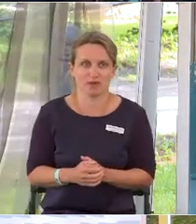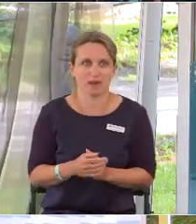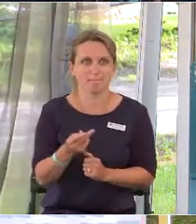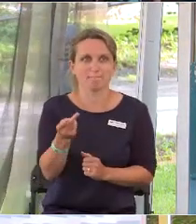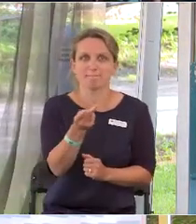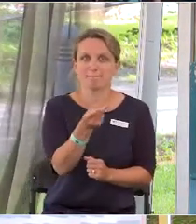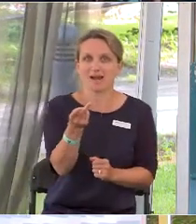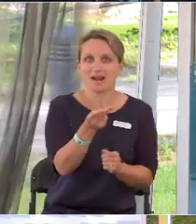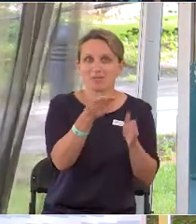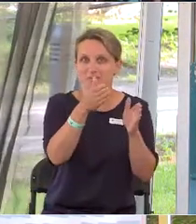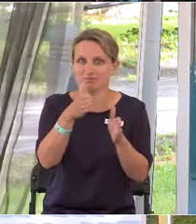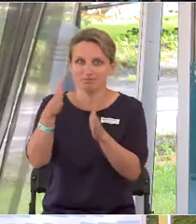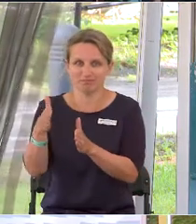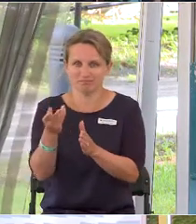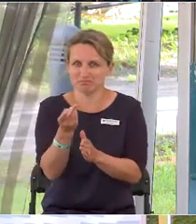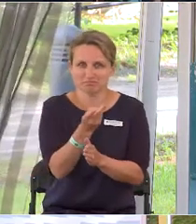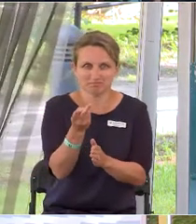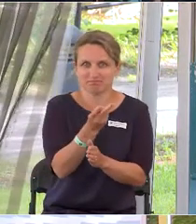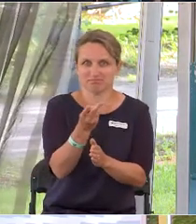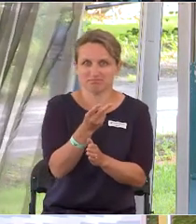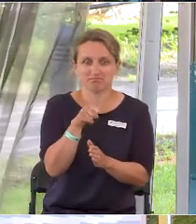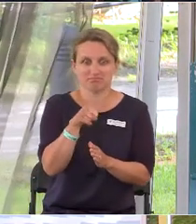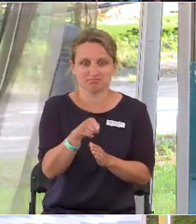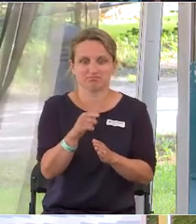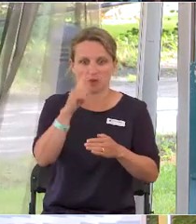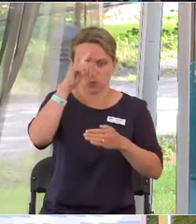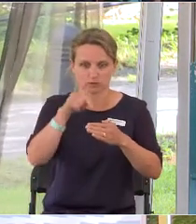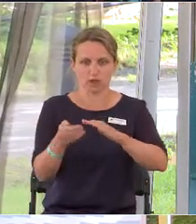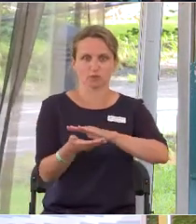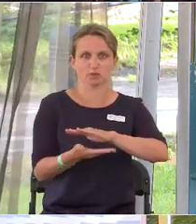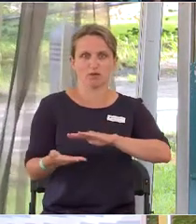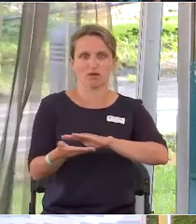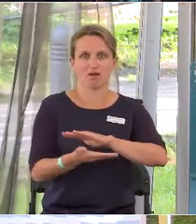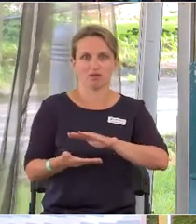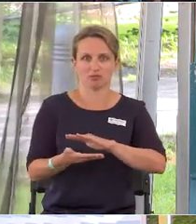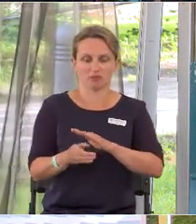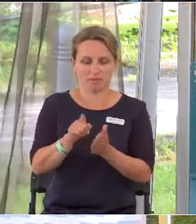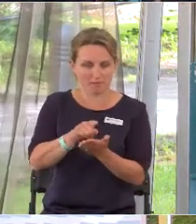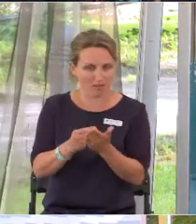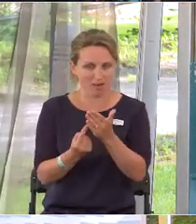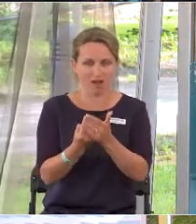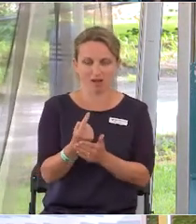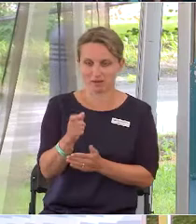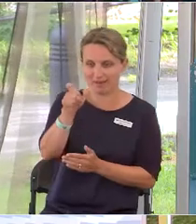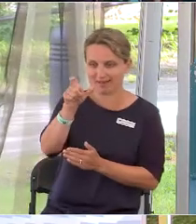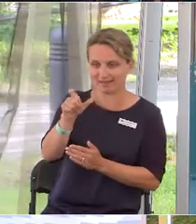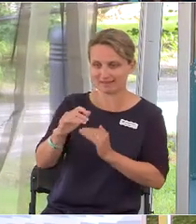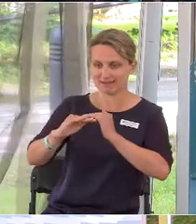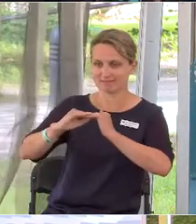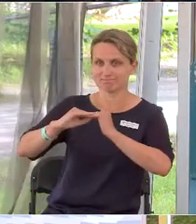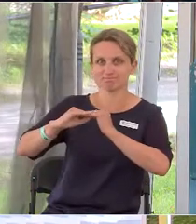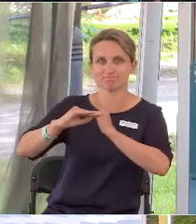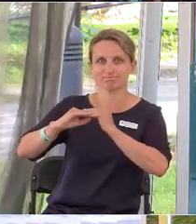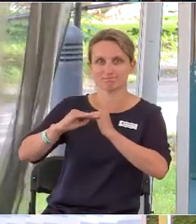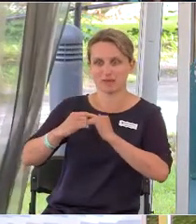both can be implemented in the sense that we can build that trust. But it needs to start from that personal level, really